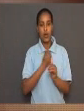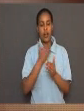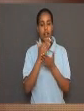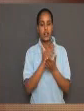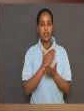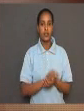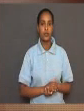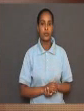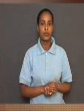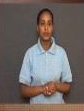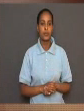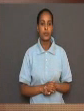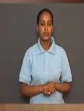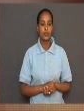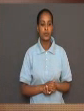lesson.